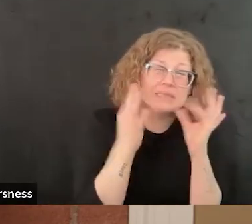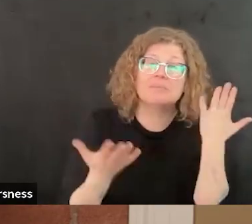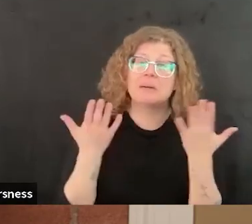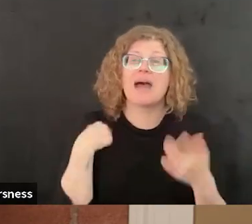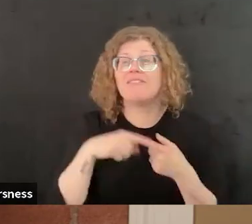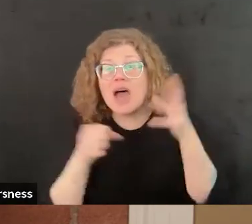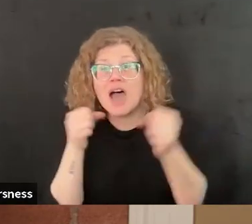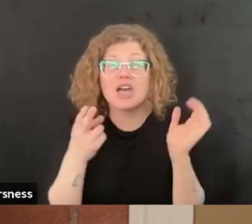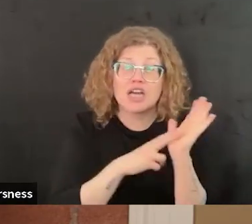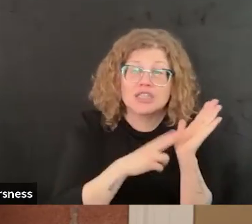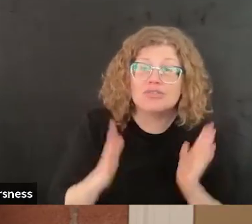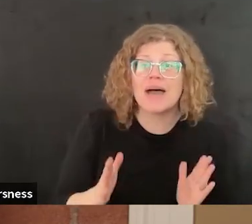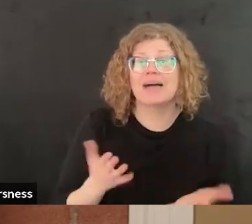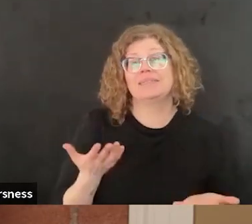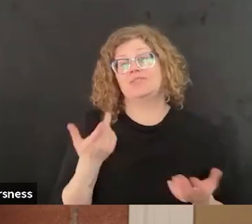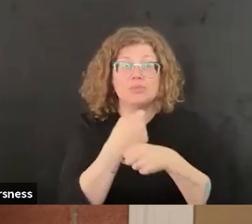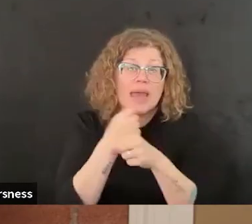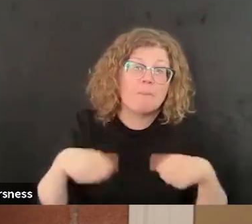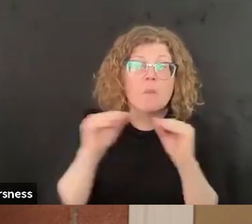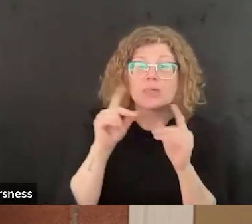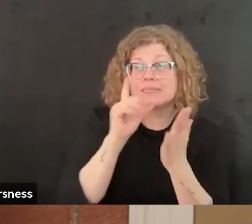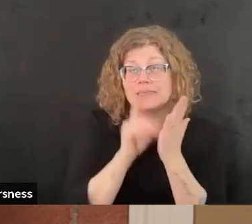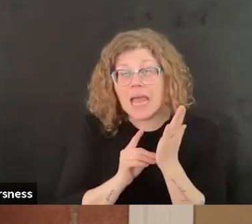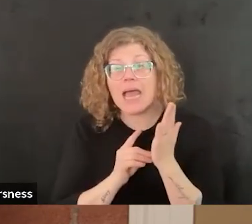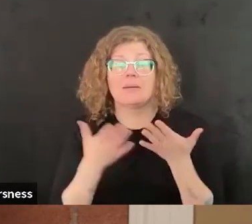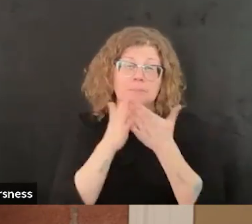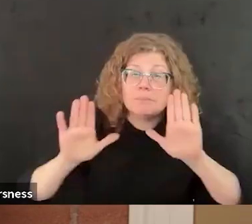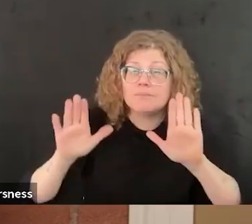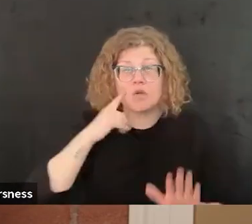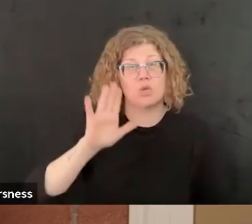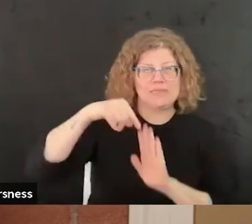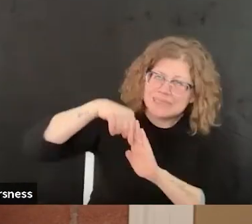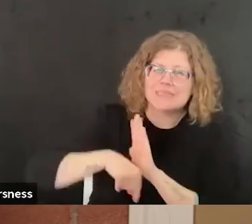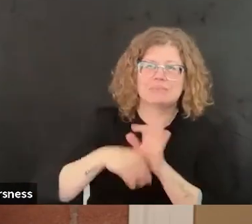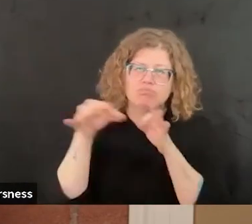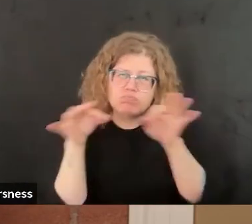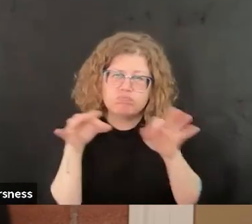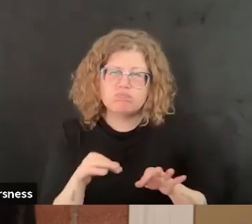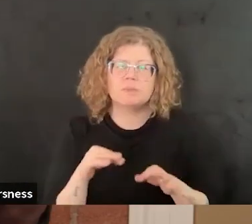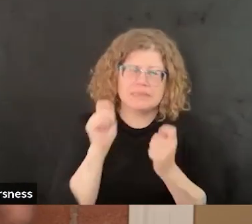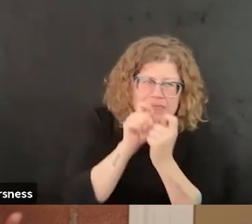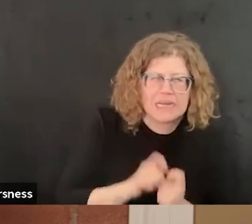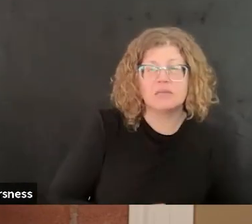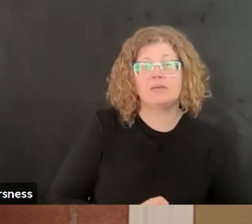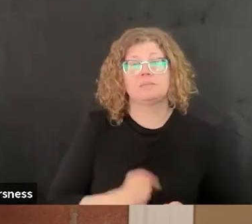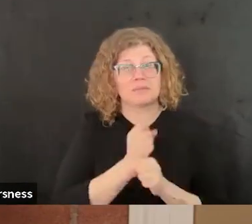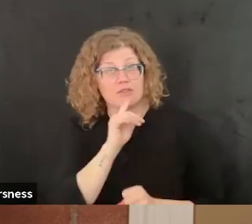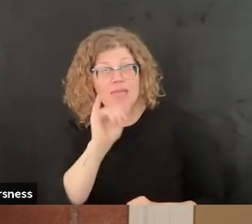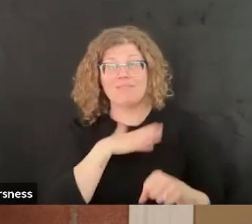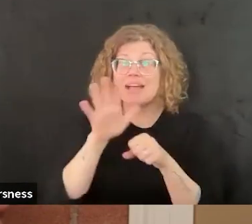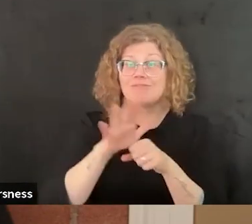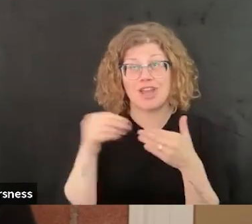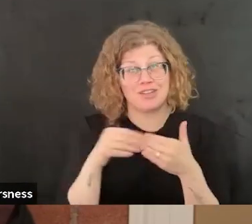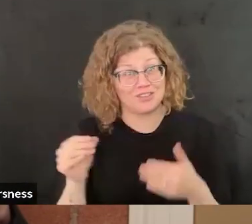get some contractors in place. You're going to need to build some more design templates as a part of your detailed design. So you want to make sure that you have